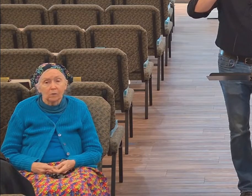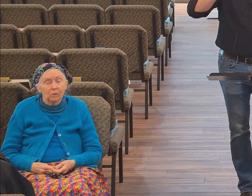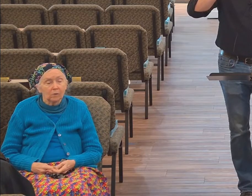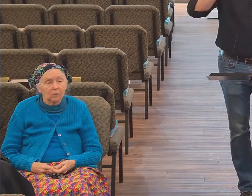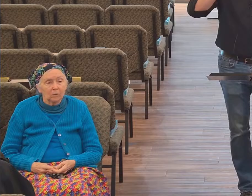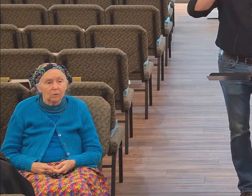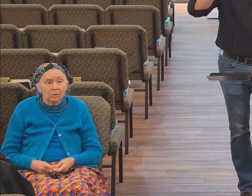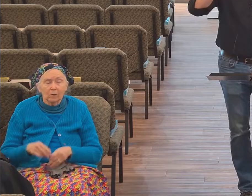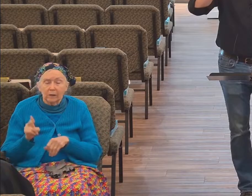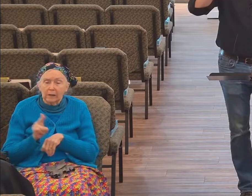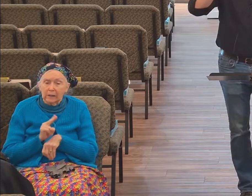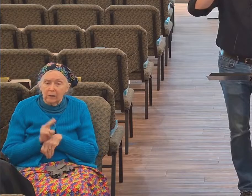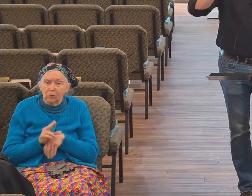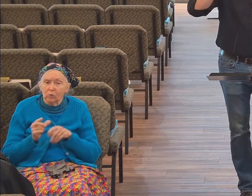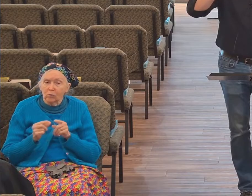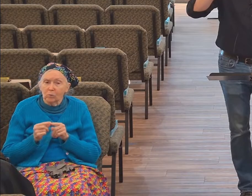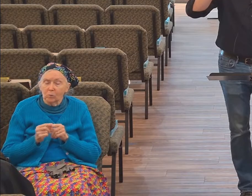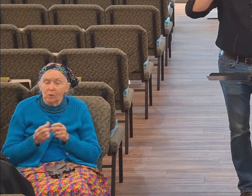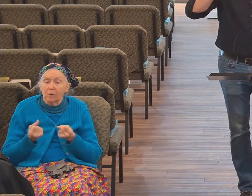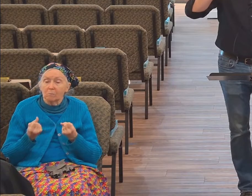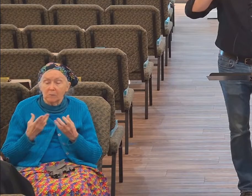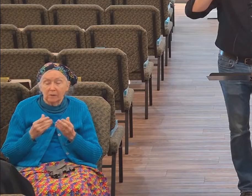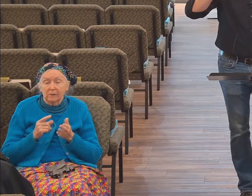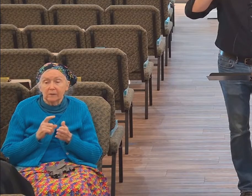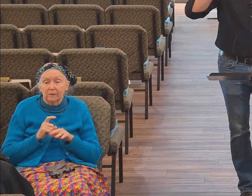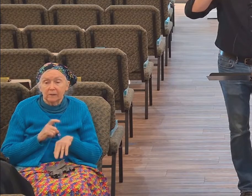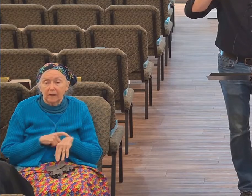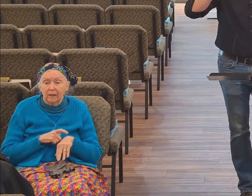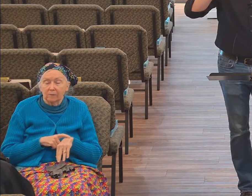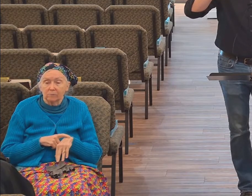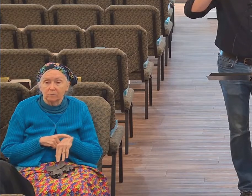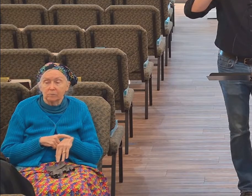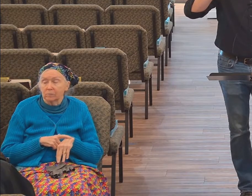He uses these terms multiple times. We'll get to a few more here in a minute.